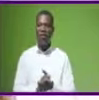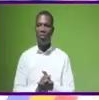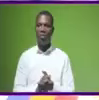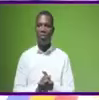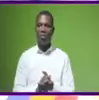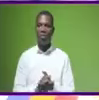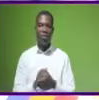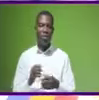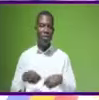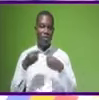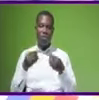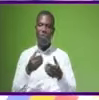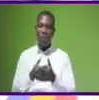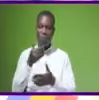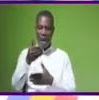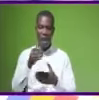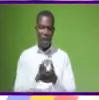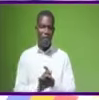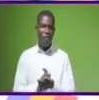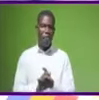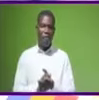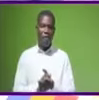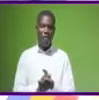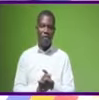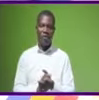top. Yes.